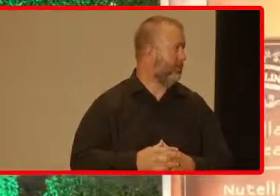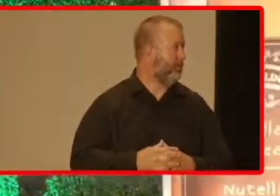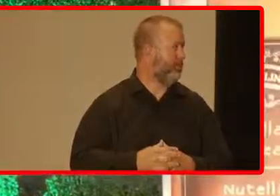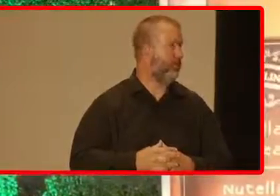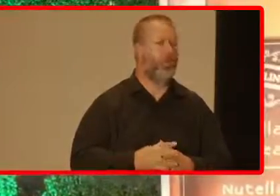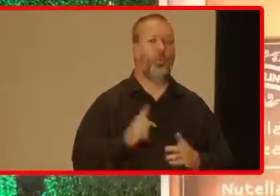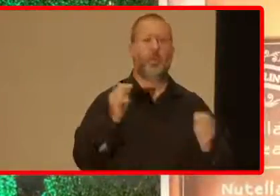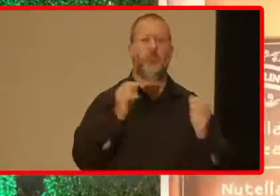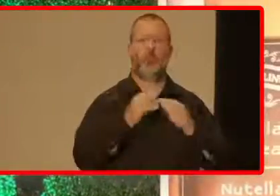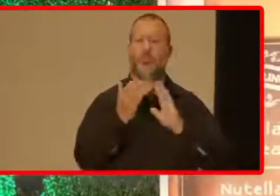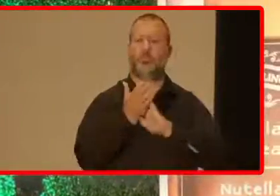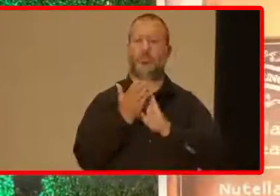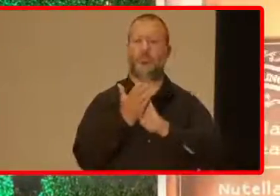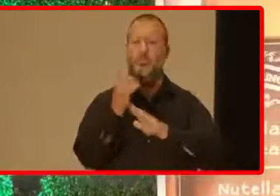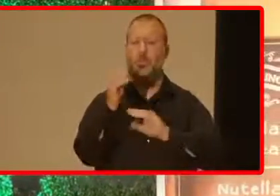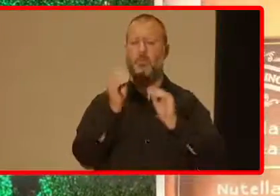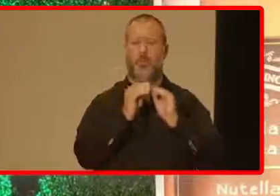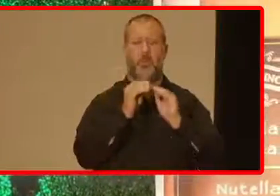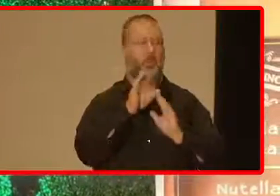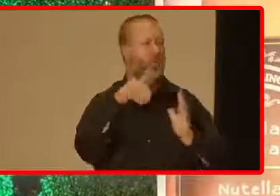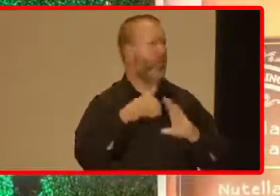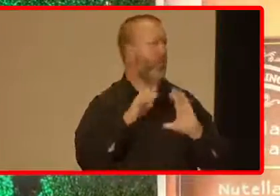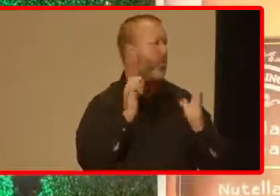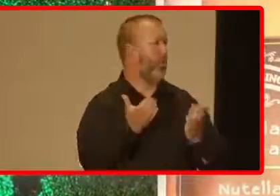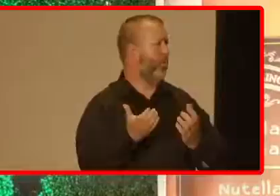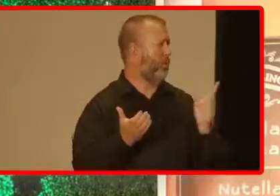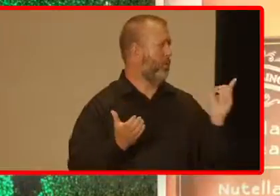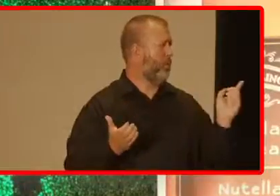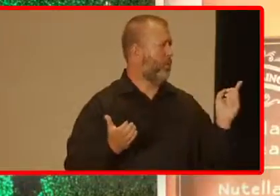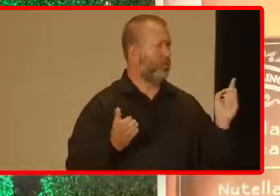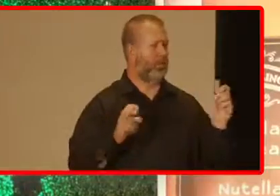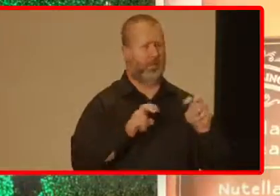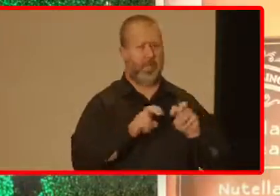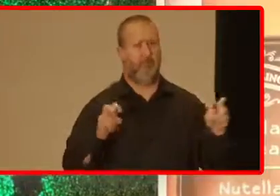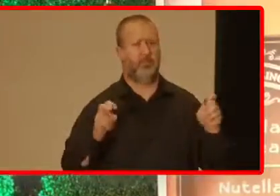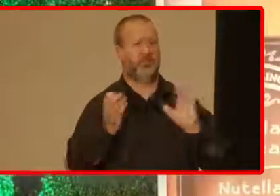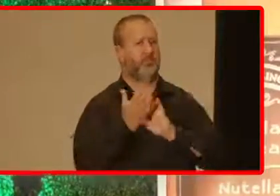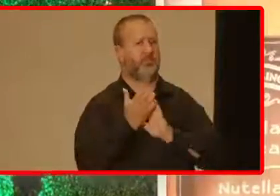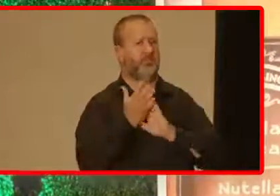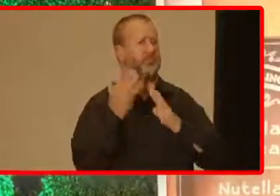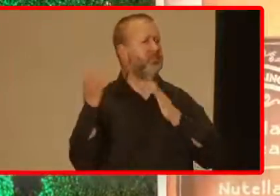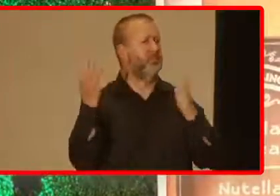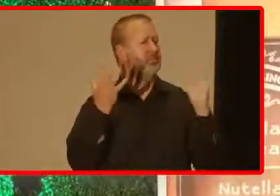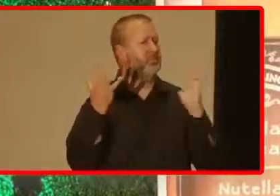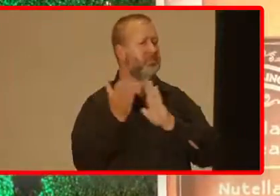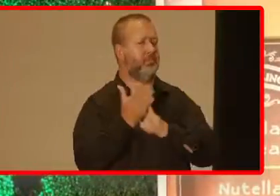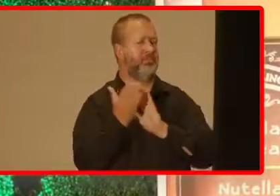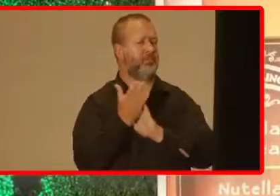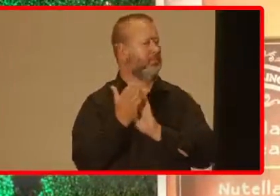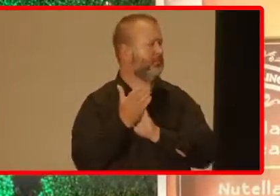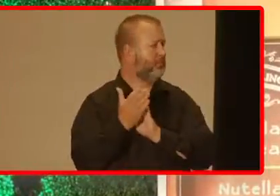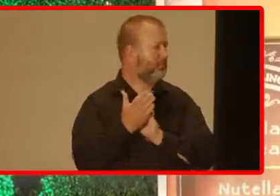One more round of applause for the whole seated audience group up here.